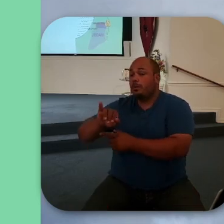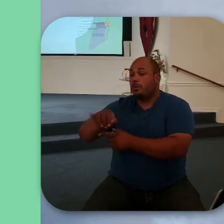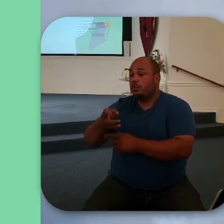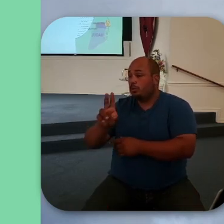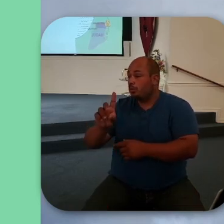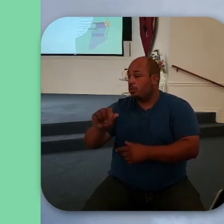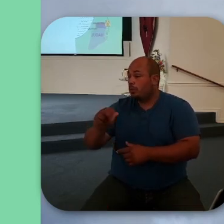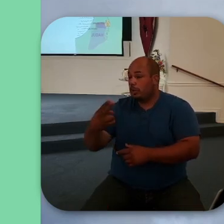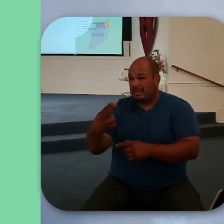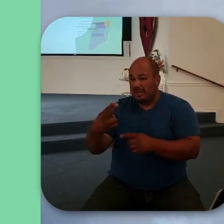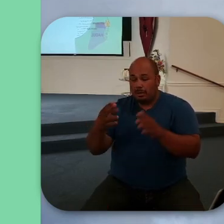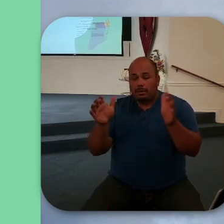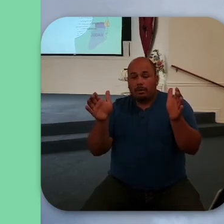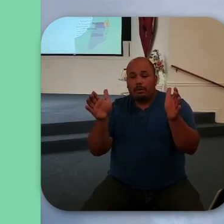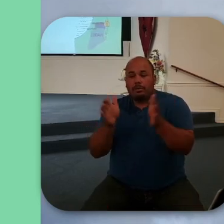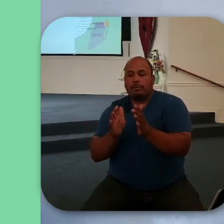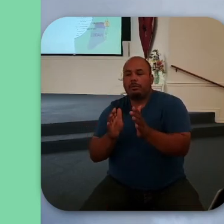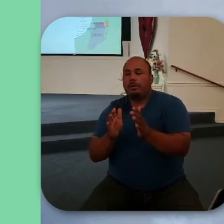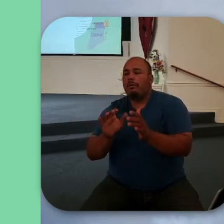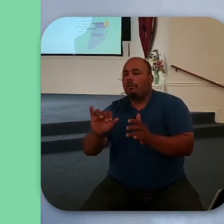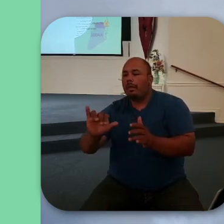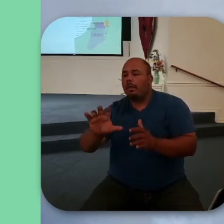maybe at the most 30 miles wide.